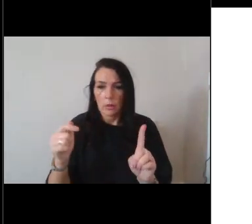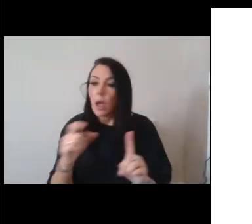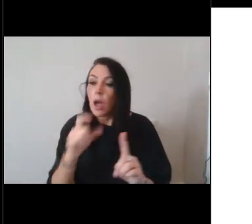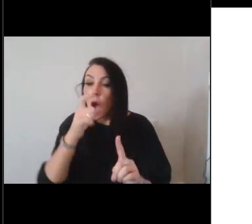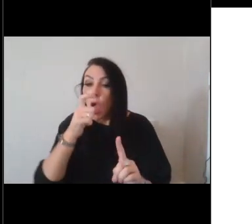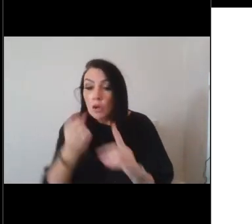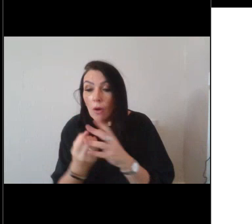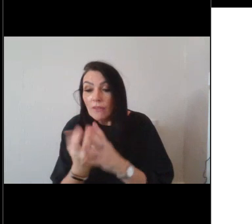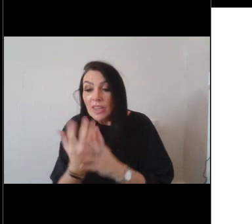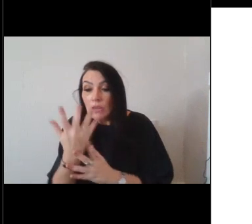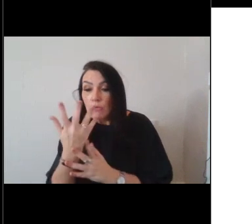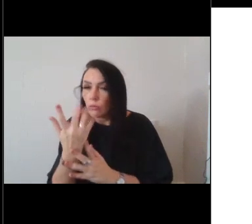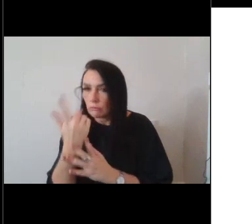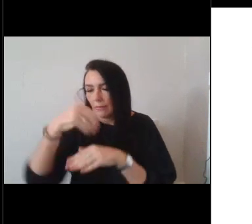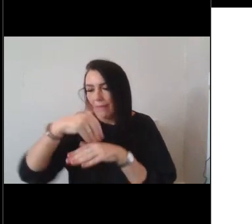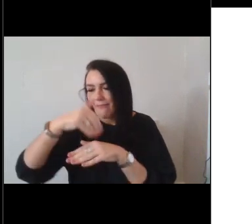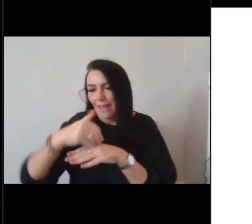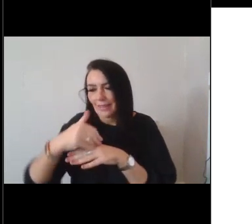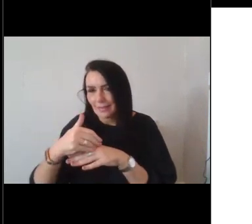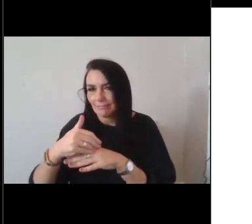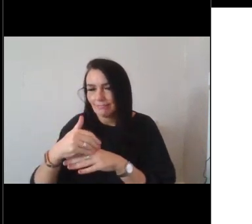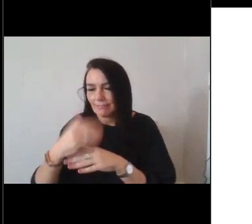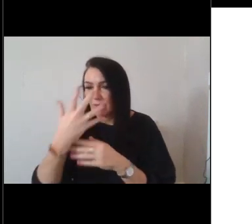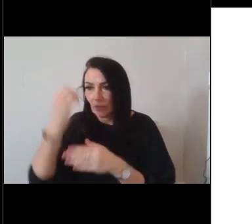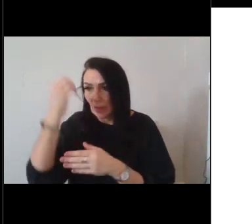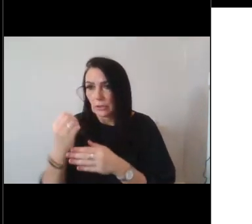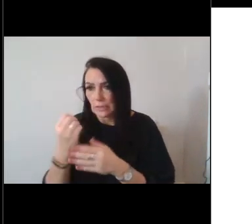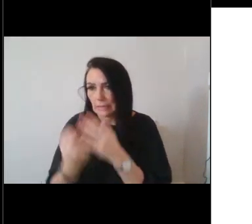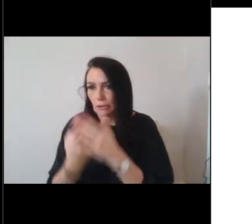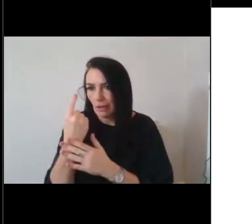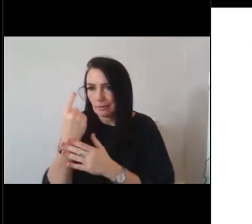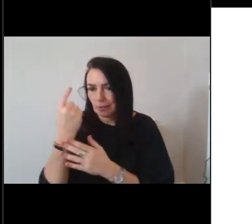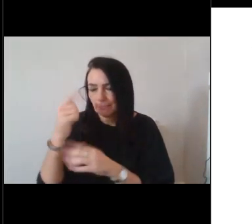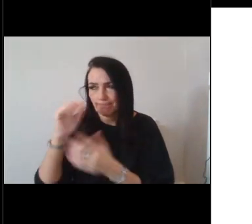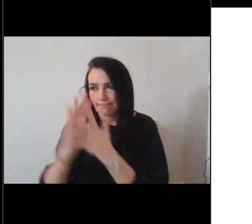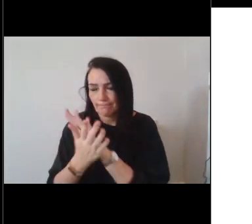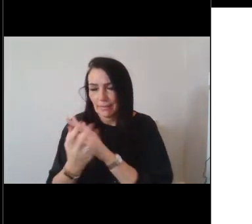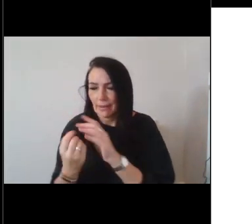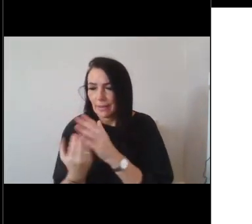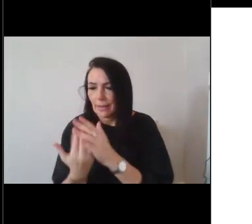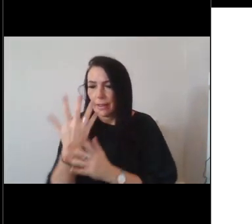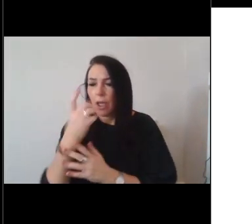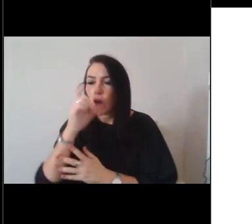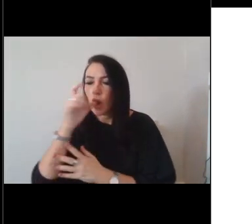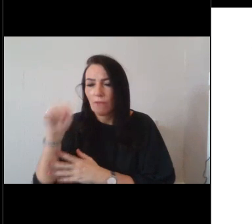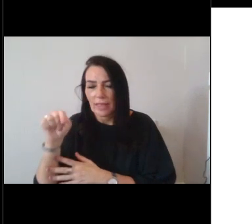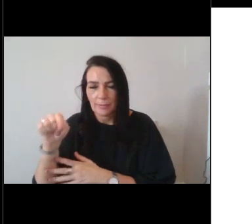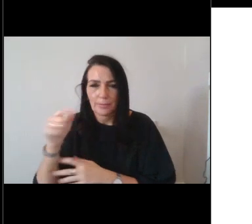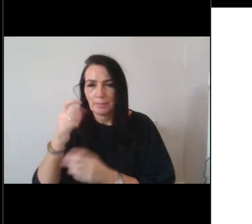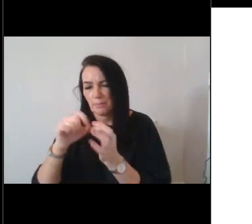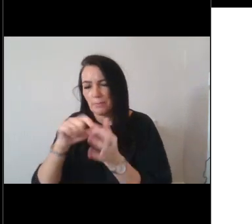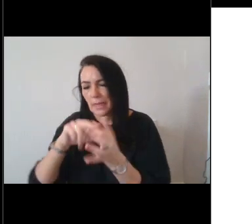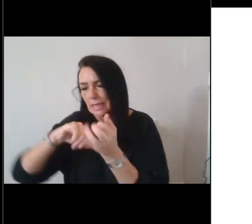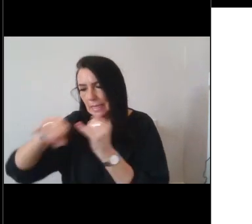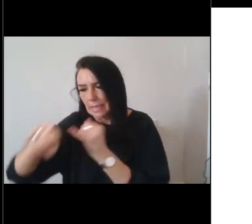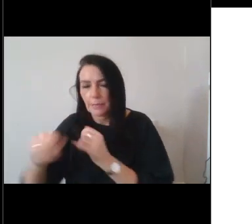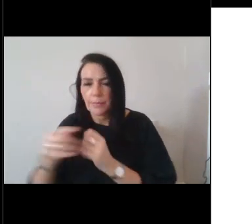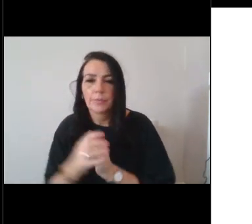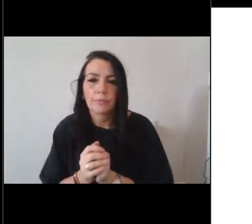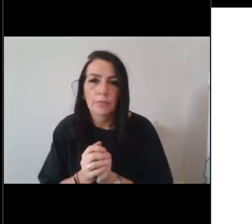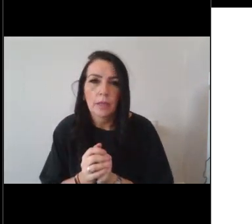50%. The result will likely be increased coffee prices as demand continues but supply is reduced. Their costs have